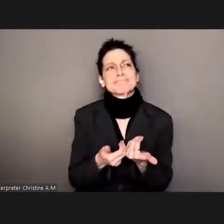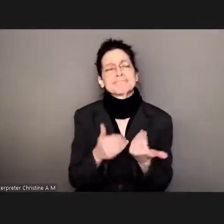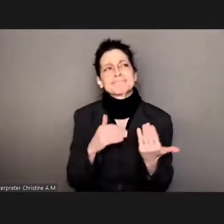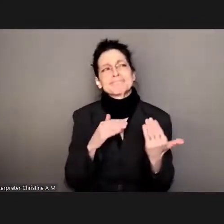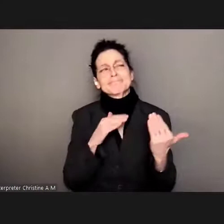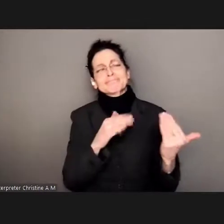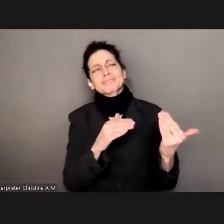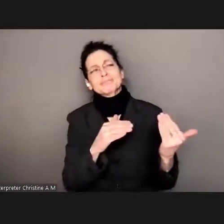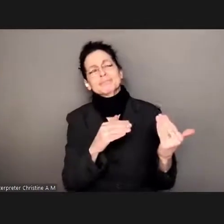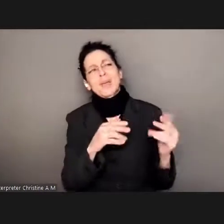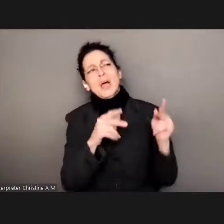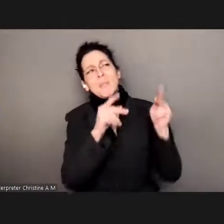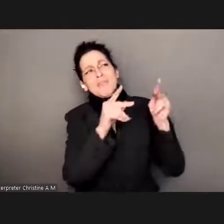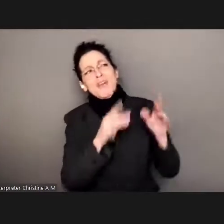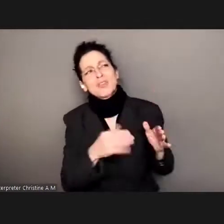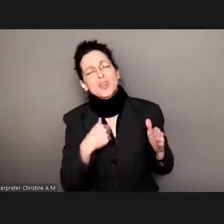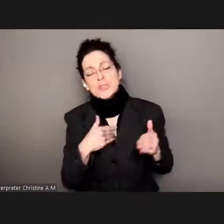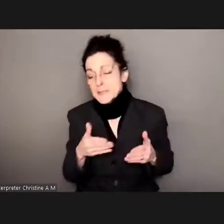accessibility?